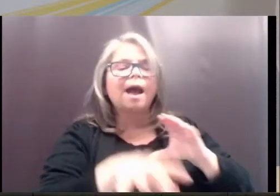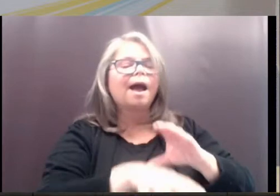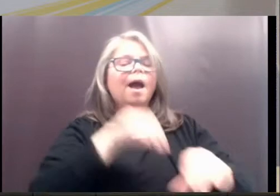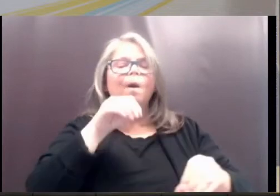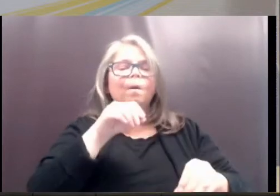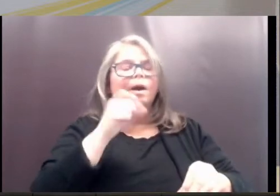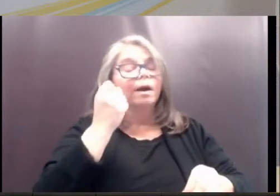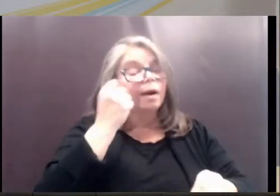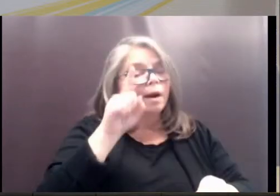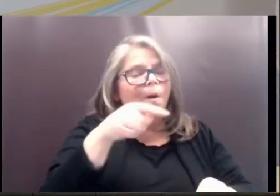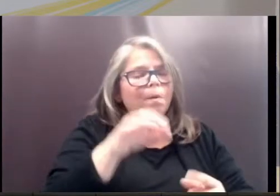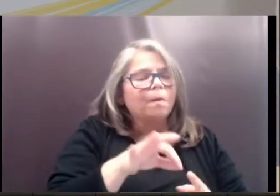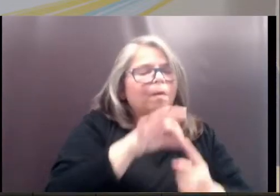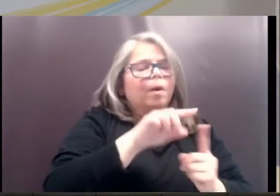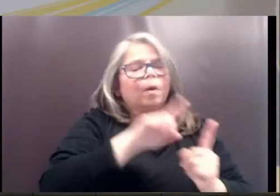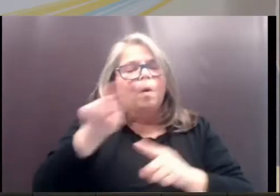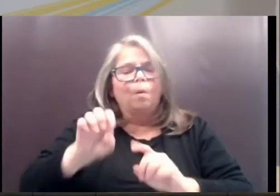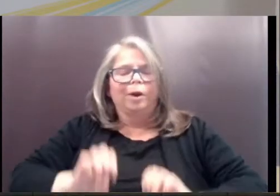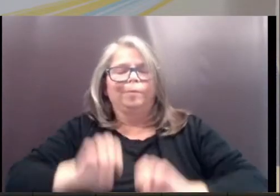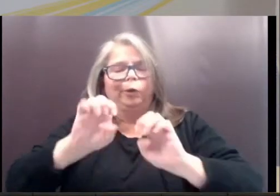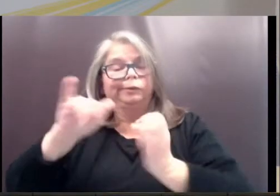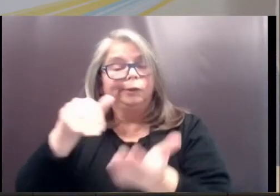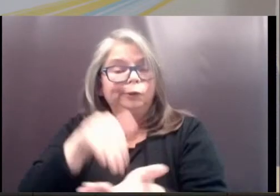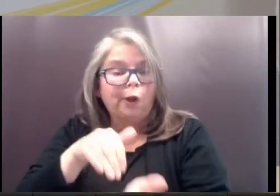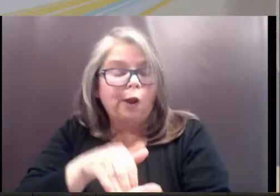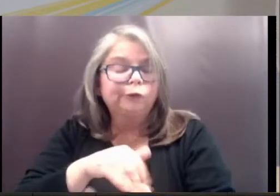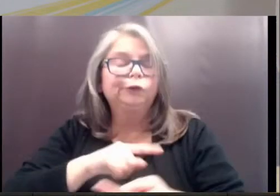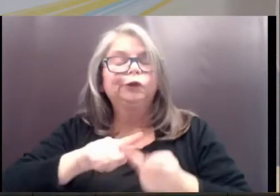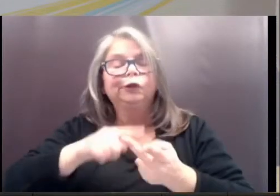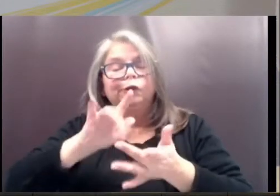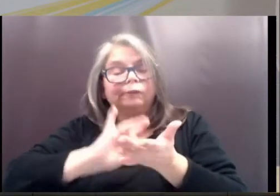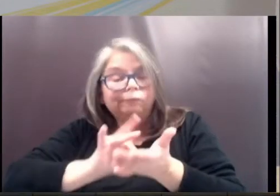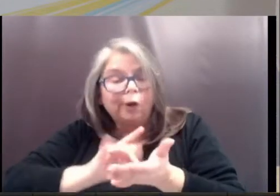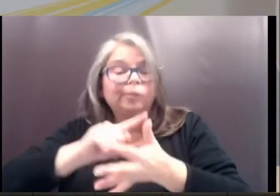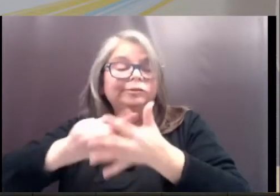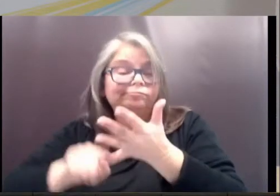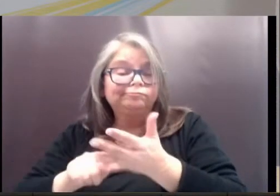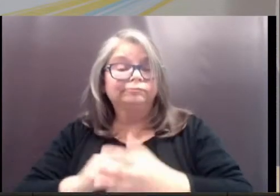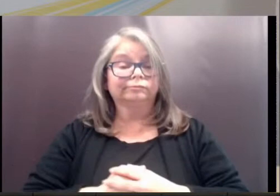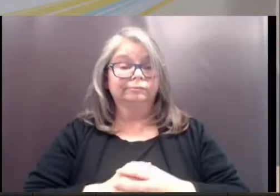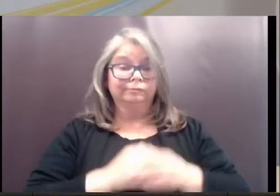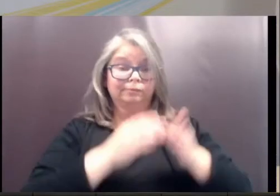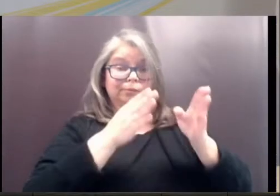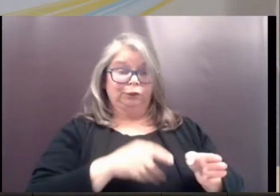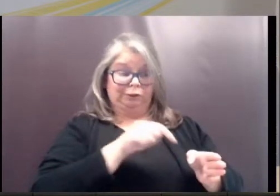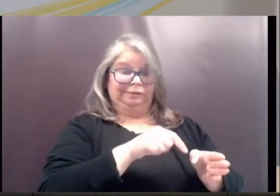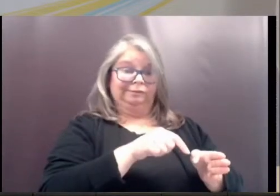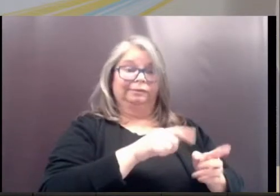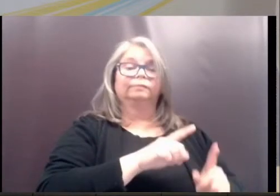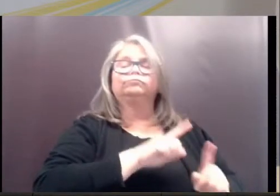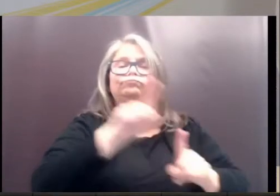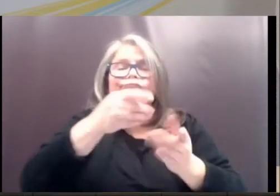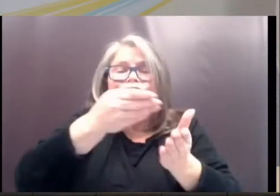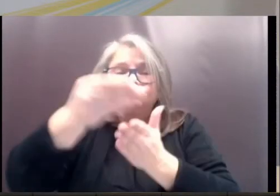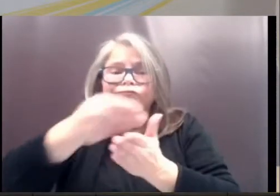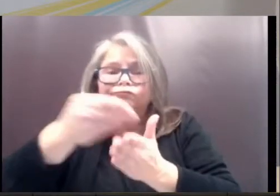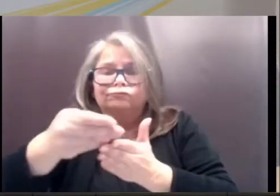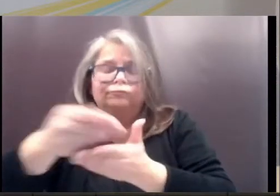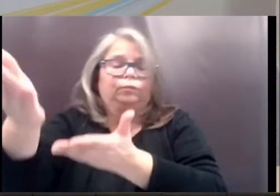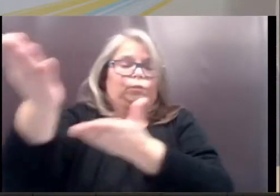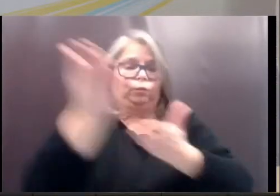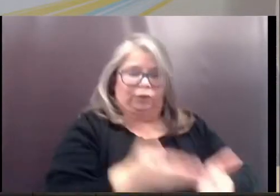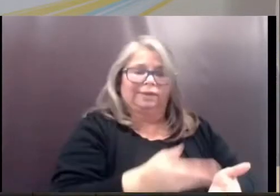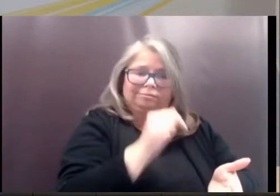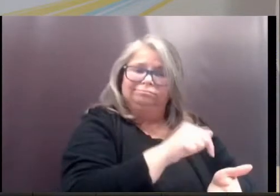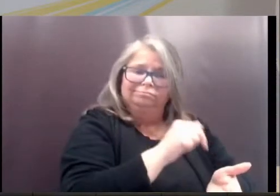have someone drop off groceries and other essential supplies at your door. If you are living with others during self-isolation,